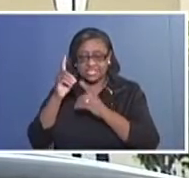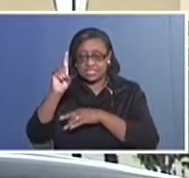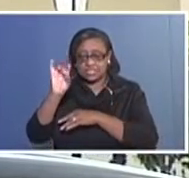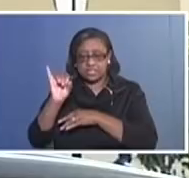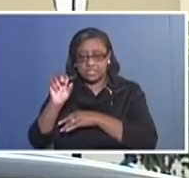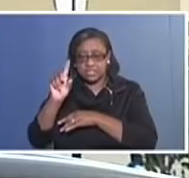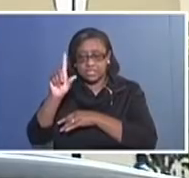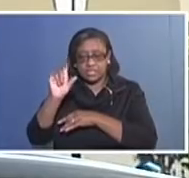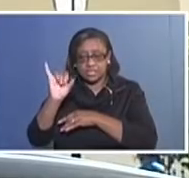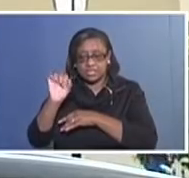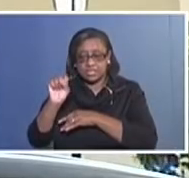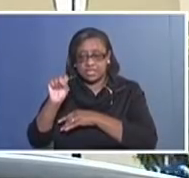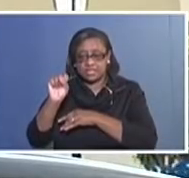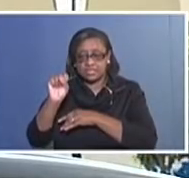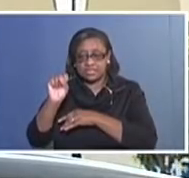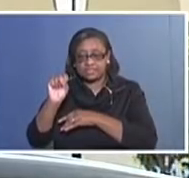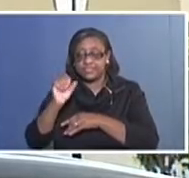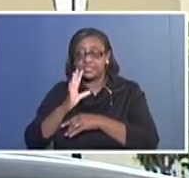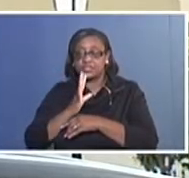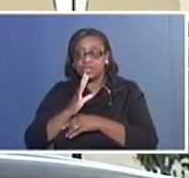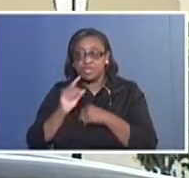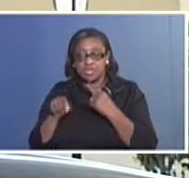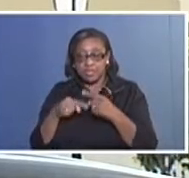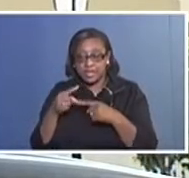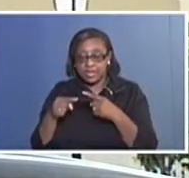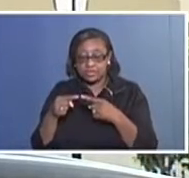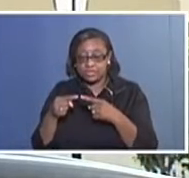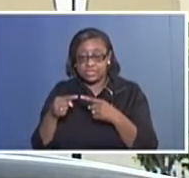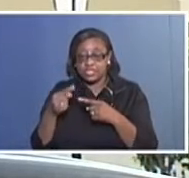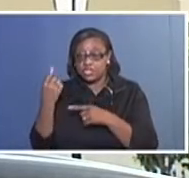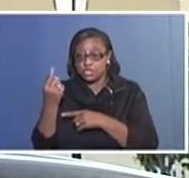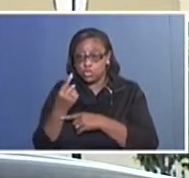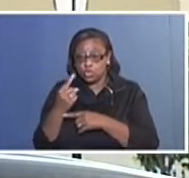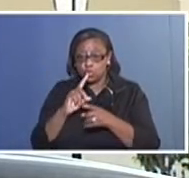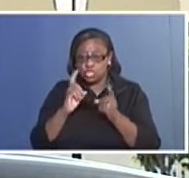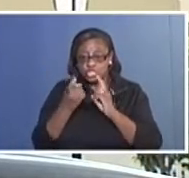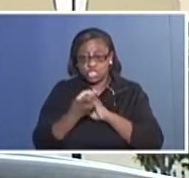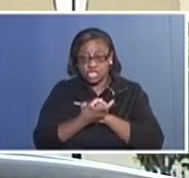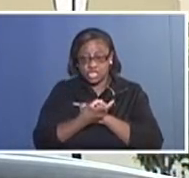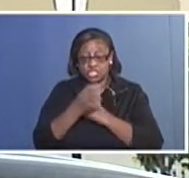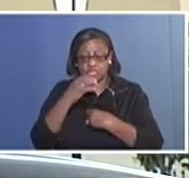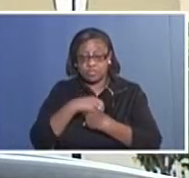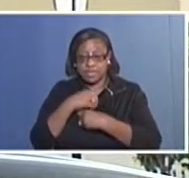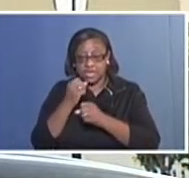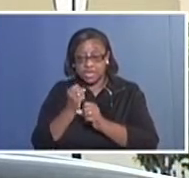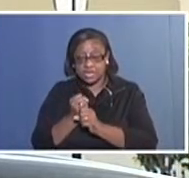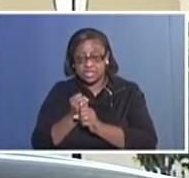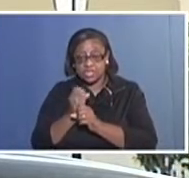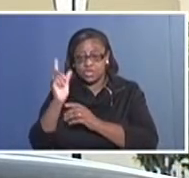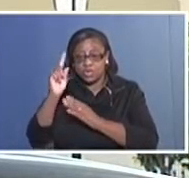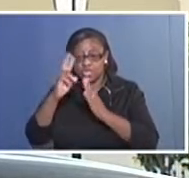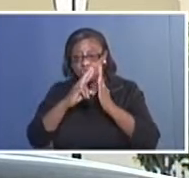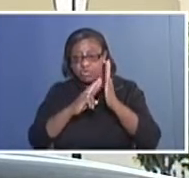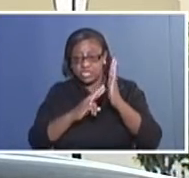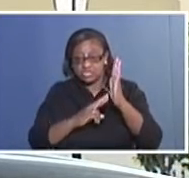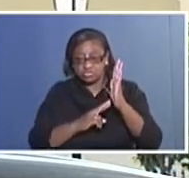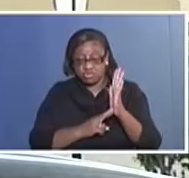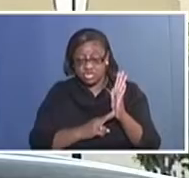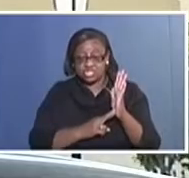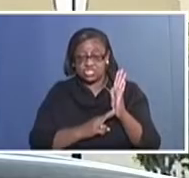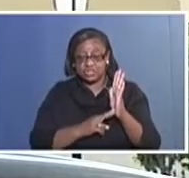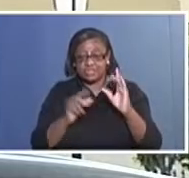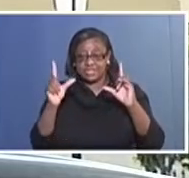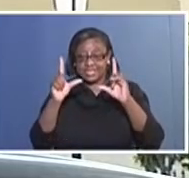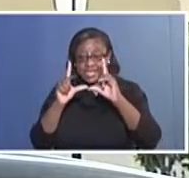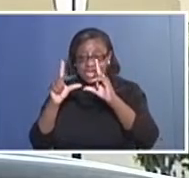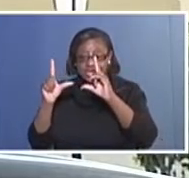service. The PHA making it clear in a brief statement that the only change made is one that brings the registration process in